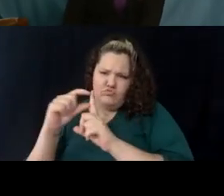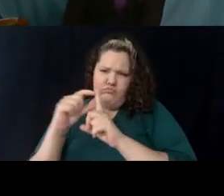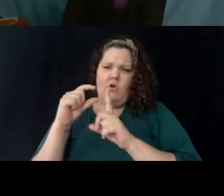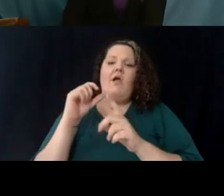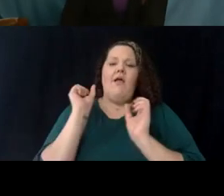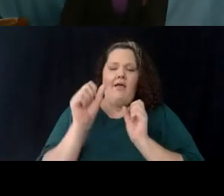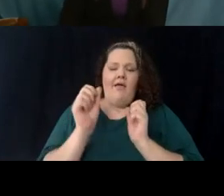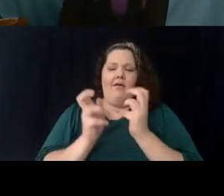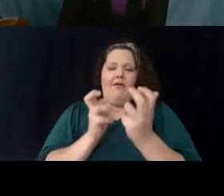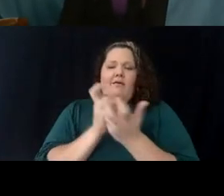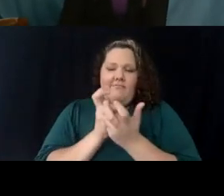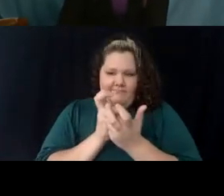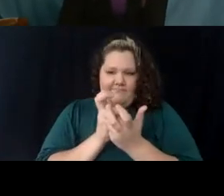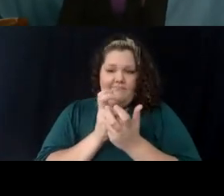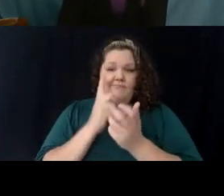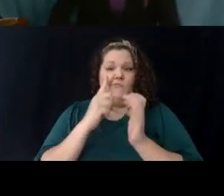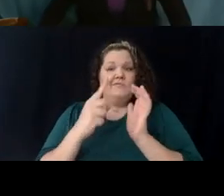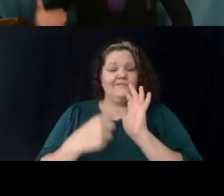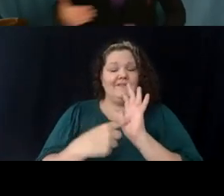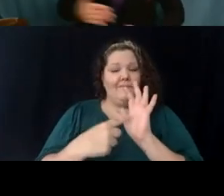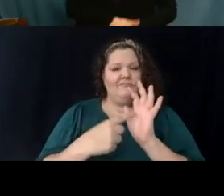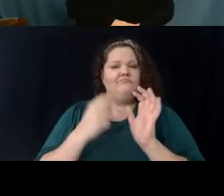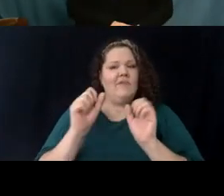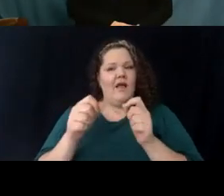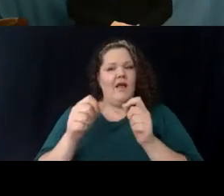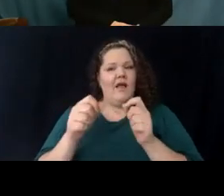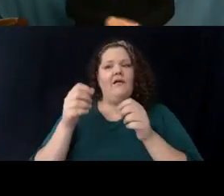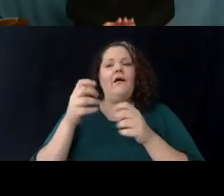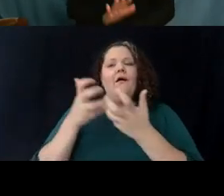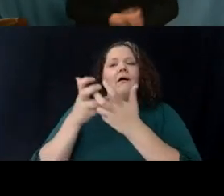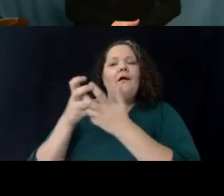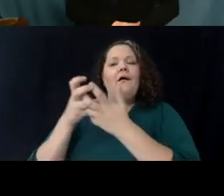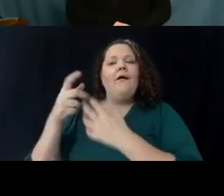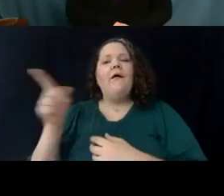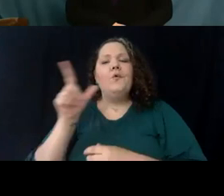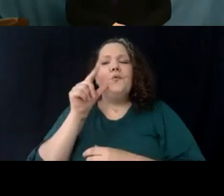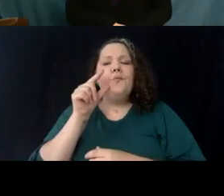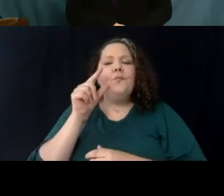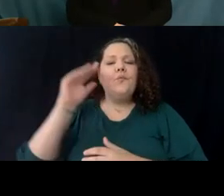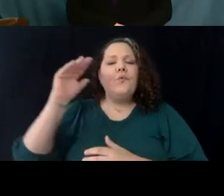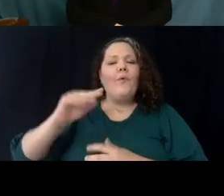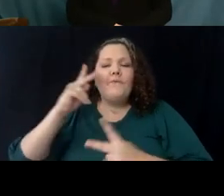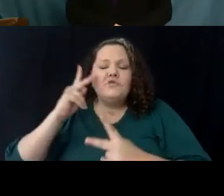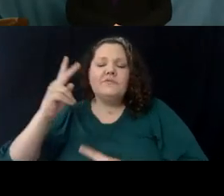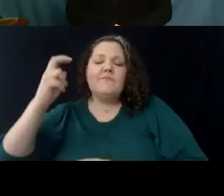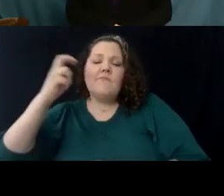picture, you can put the description in what you're typing about that picture right up front on the page.